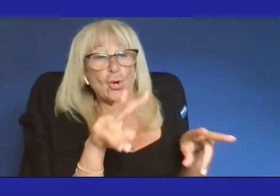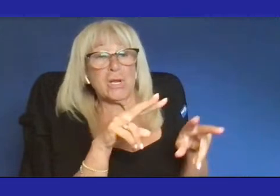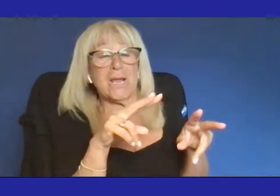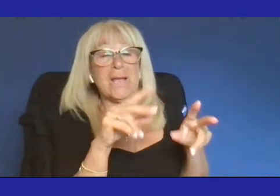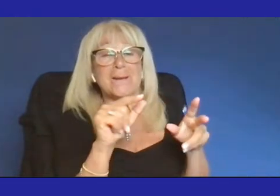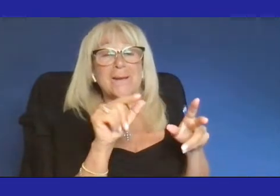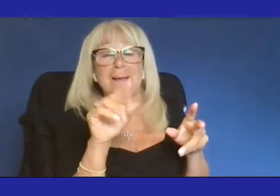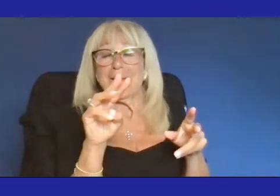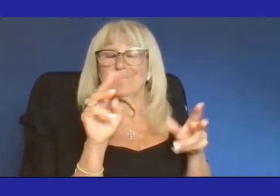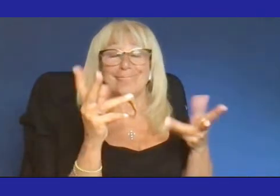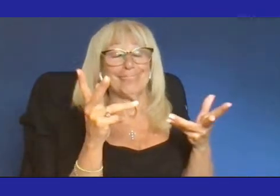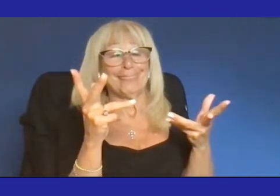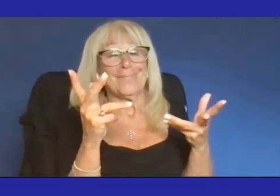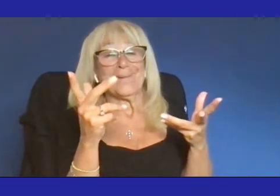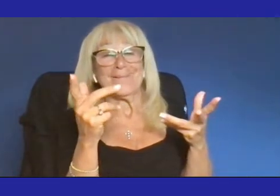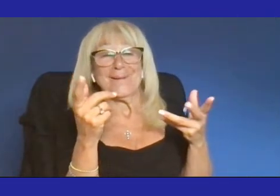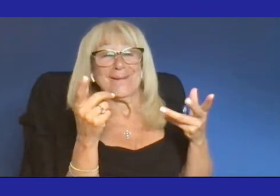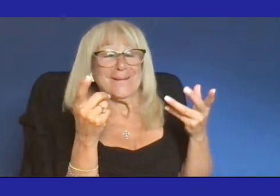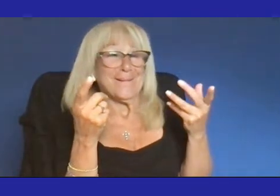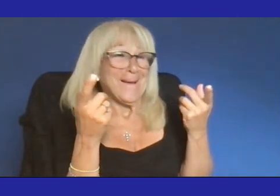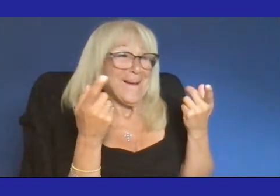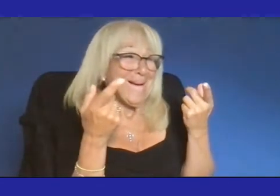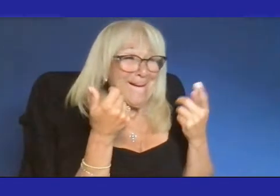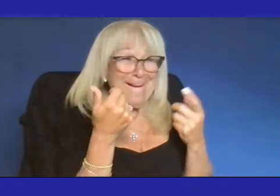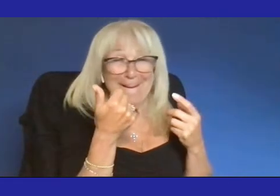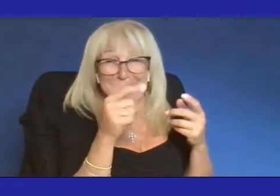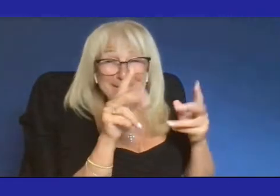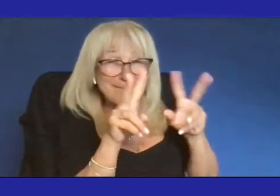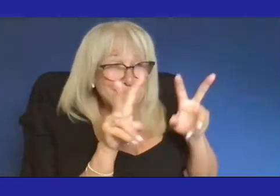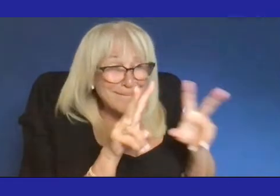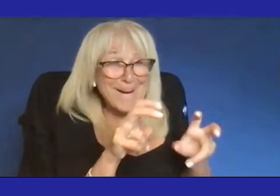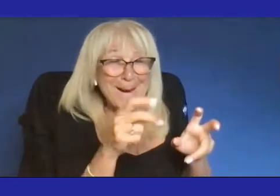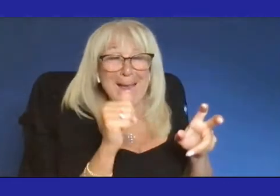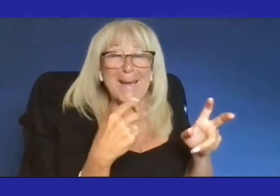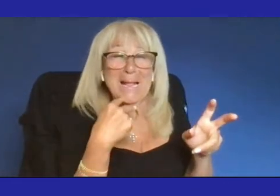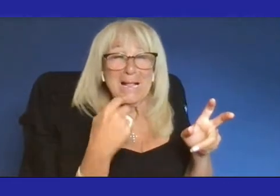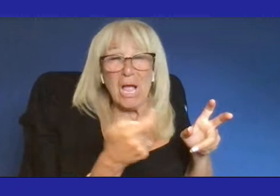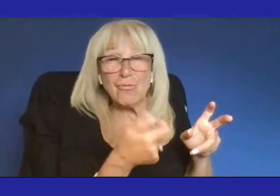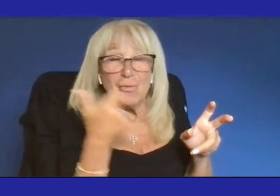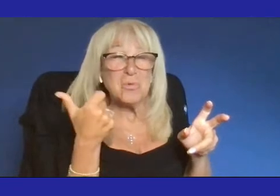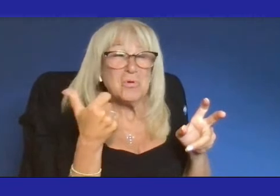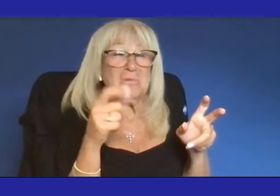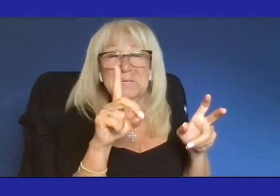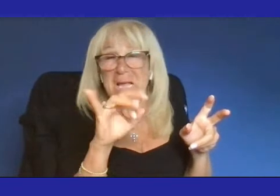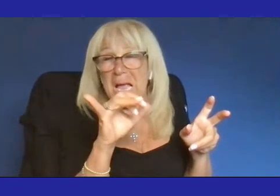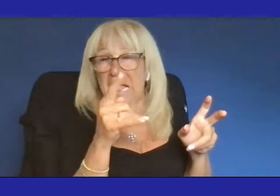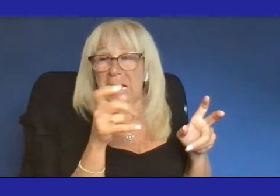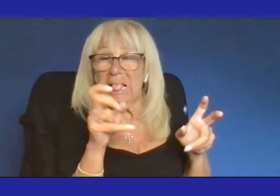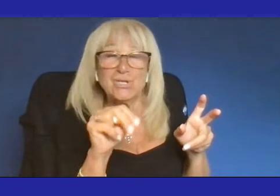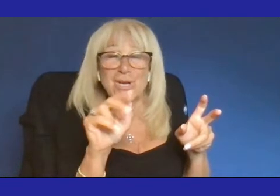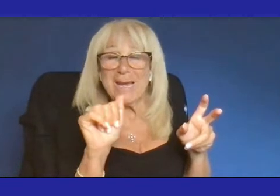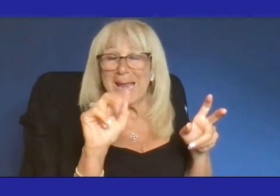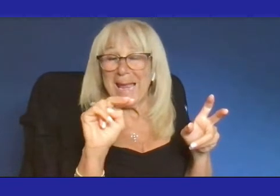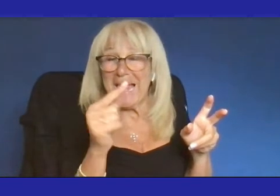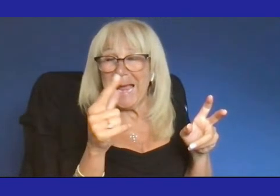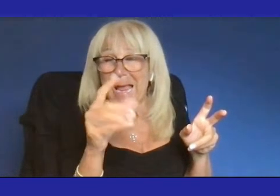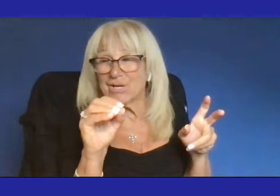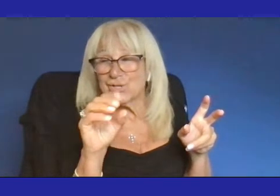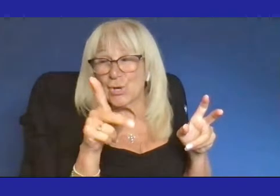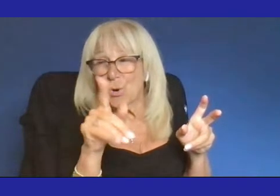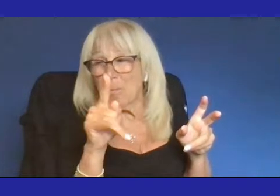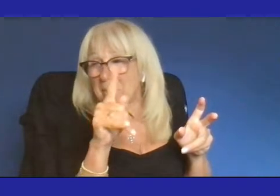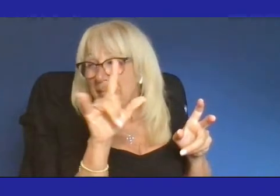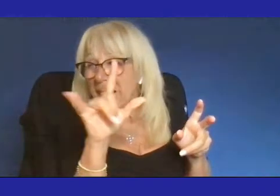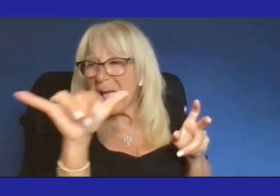the access, any clot removals, dilations, angioplasty, or placement and removal of